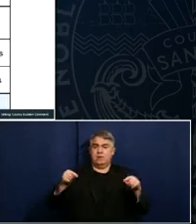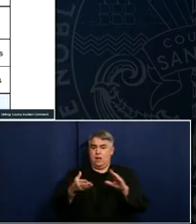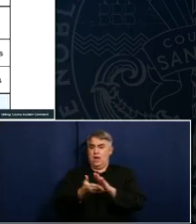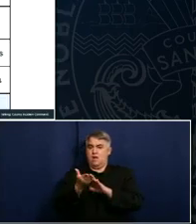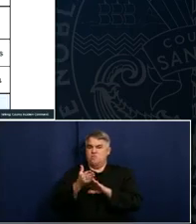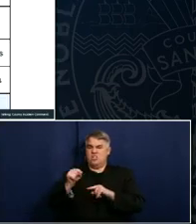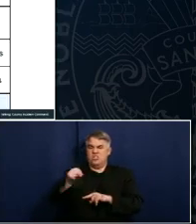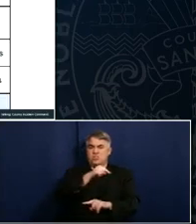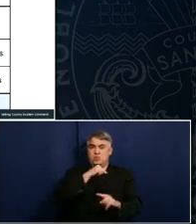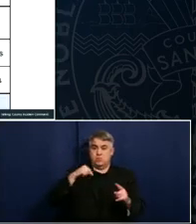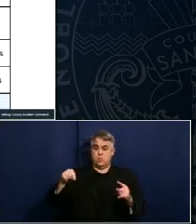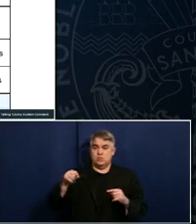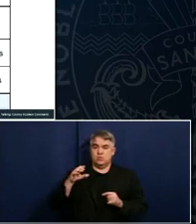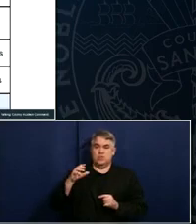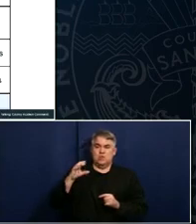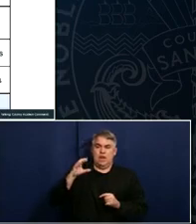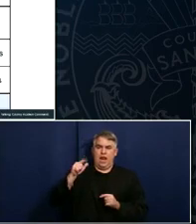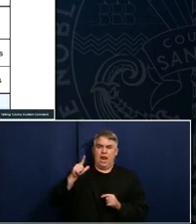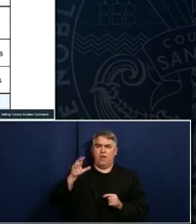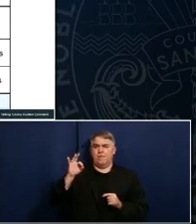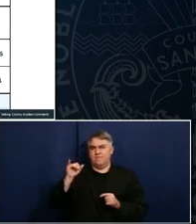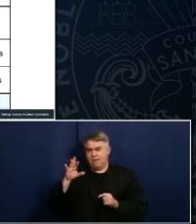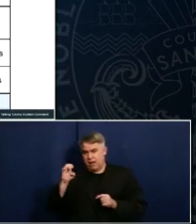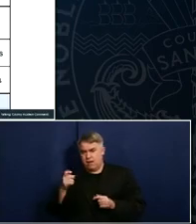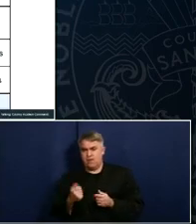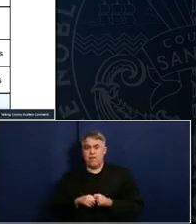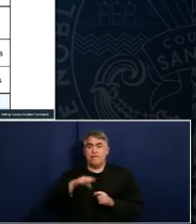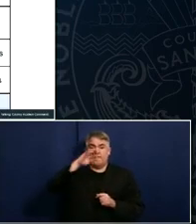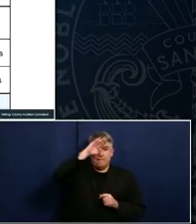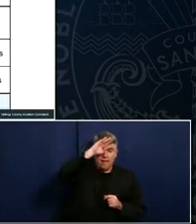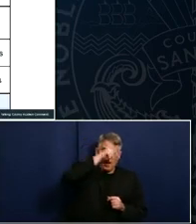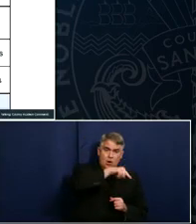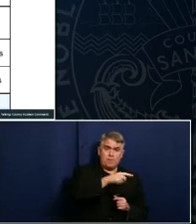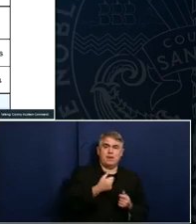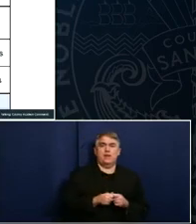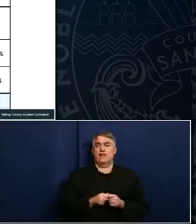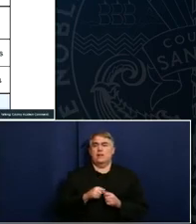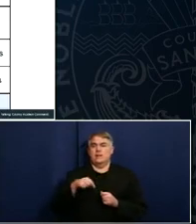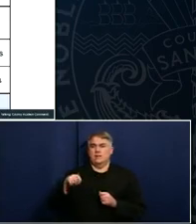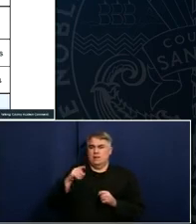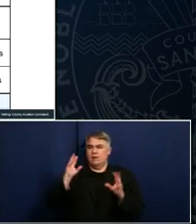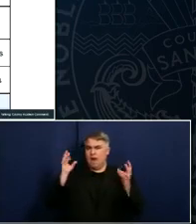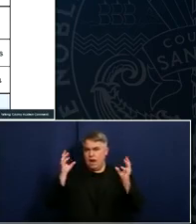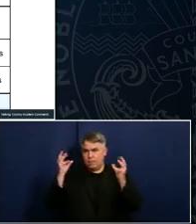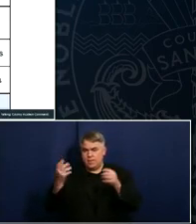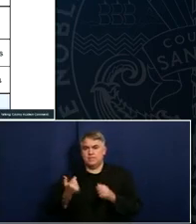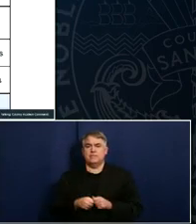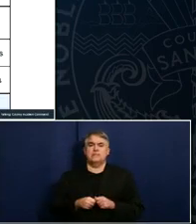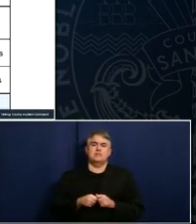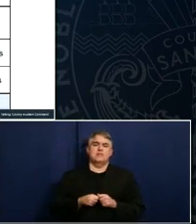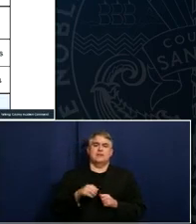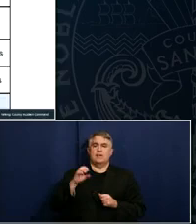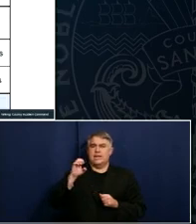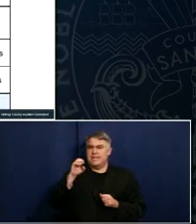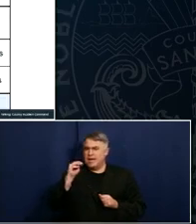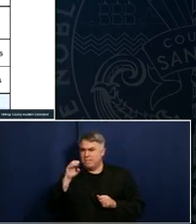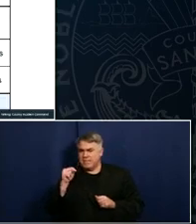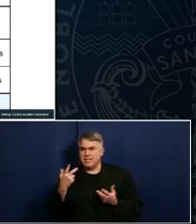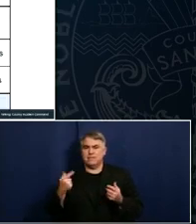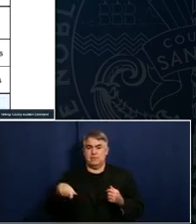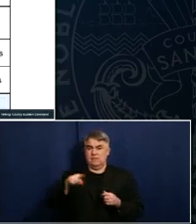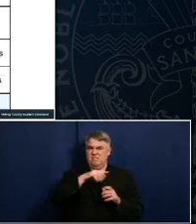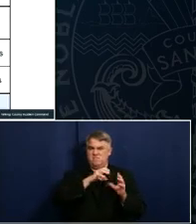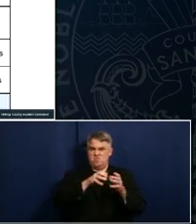County Fire, working with city fire departments, where the paramedics and their EMTs are going